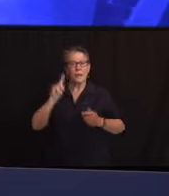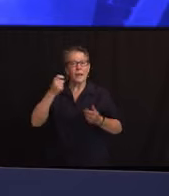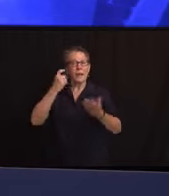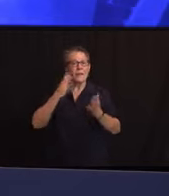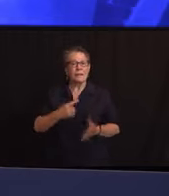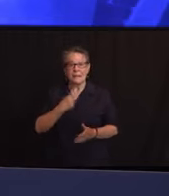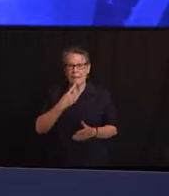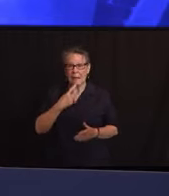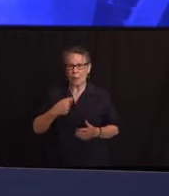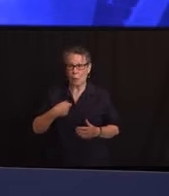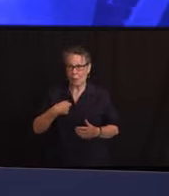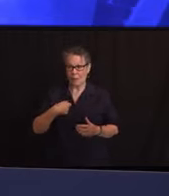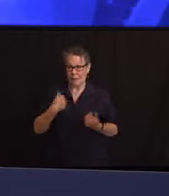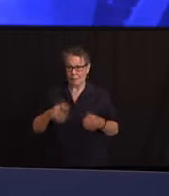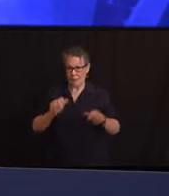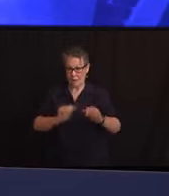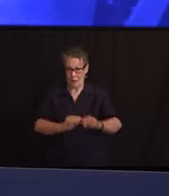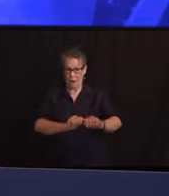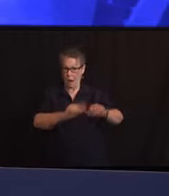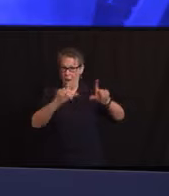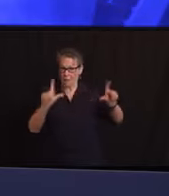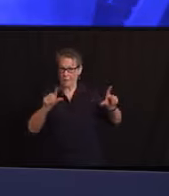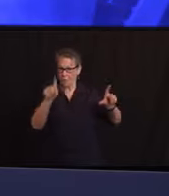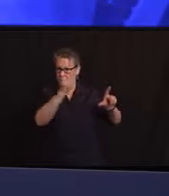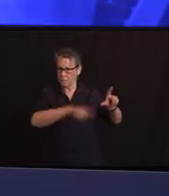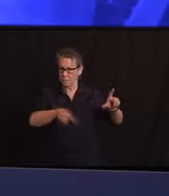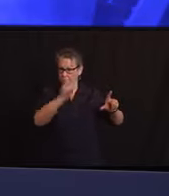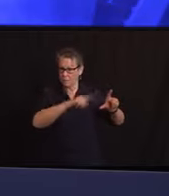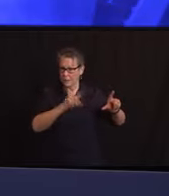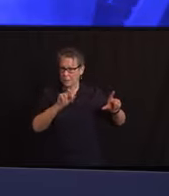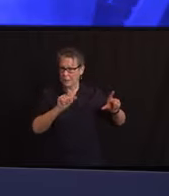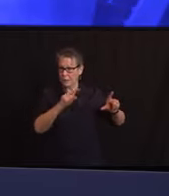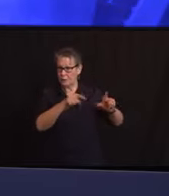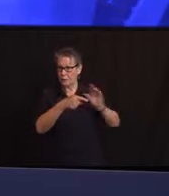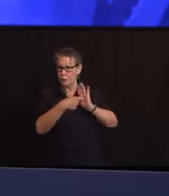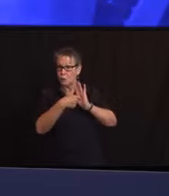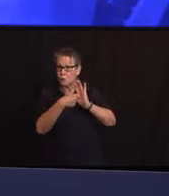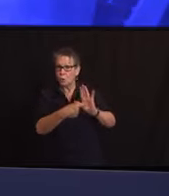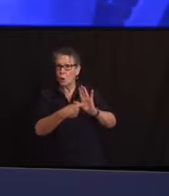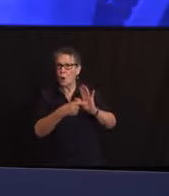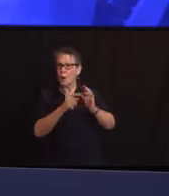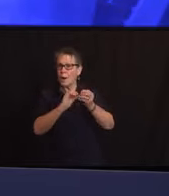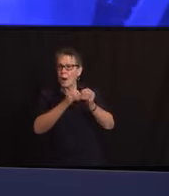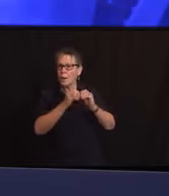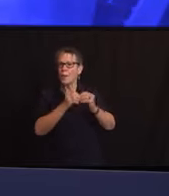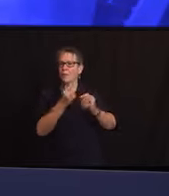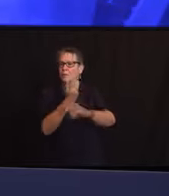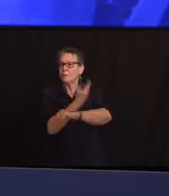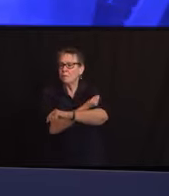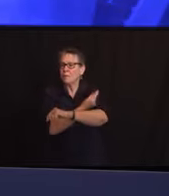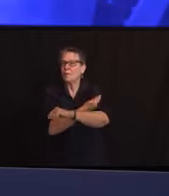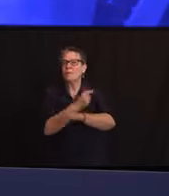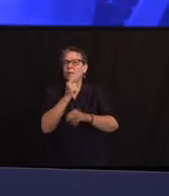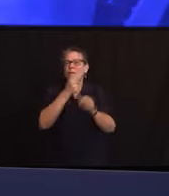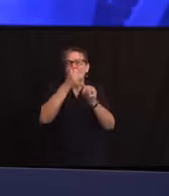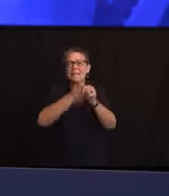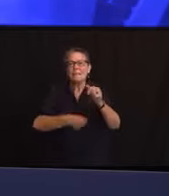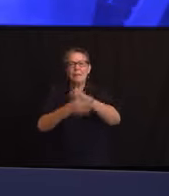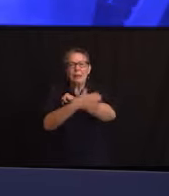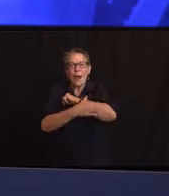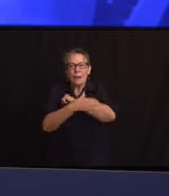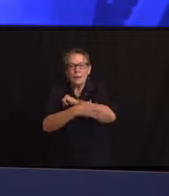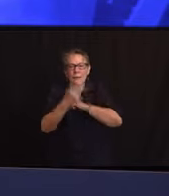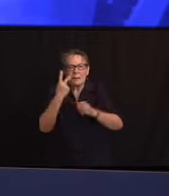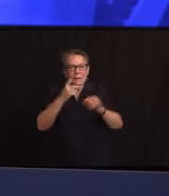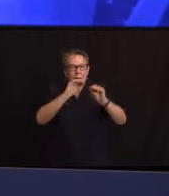dashboard with vaccination data by municipality. Both individuals with at least one dose and those with vaccine